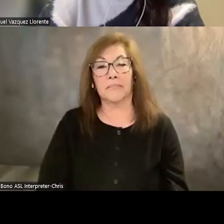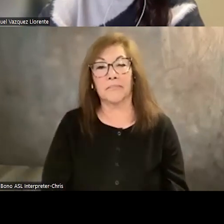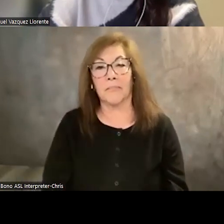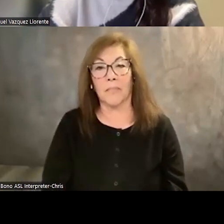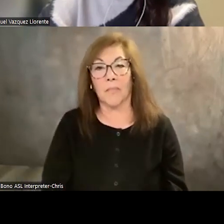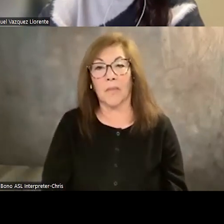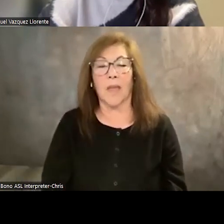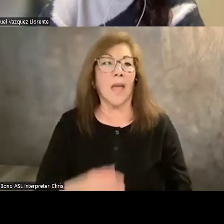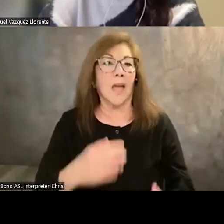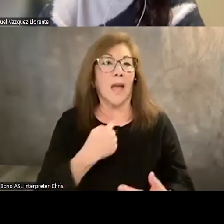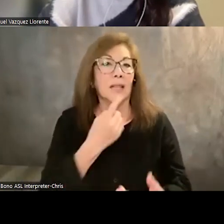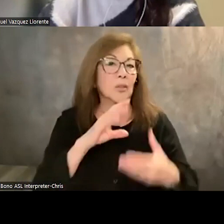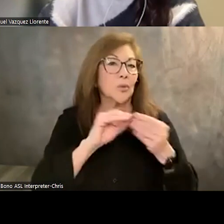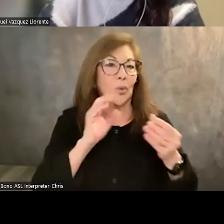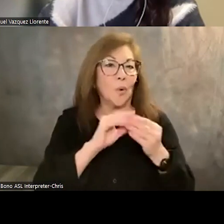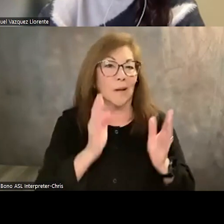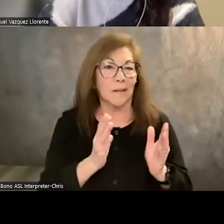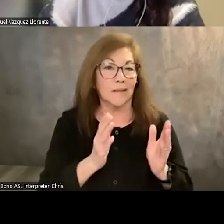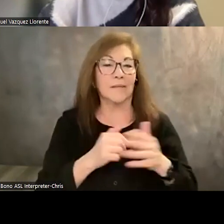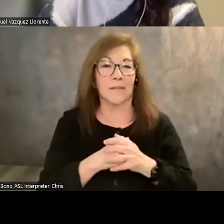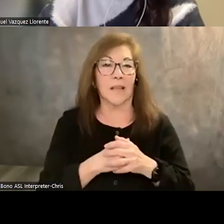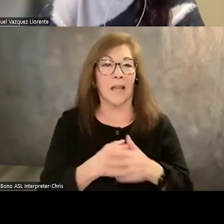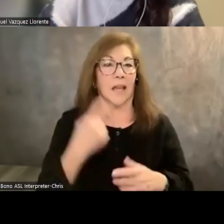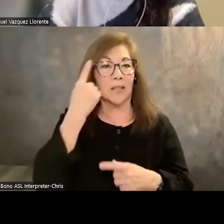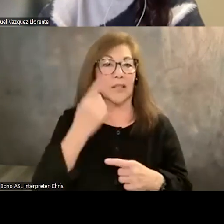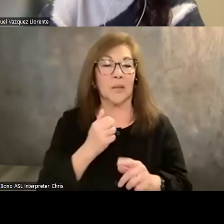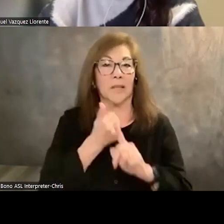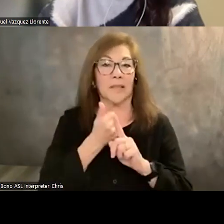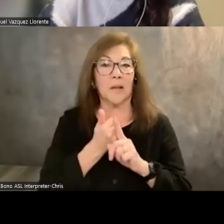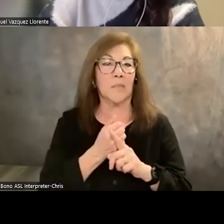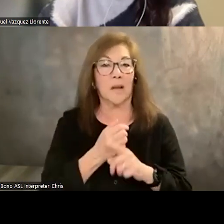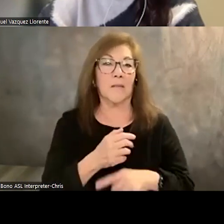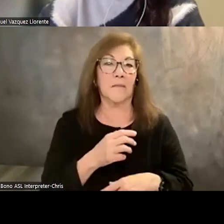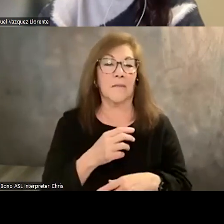I'm a storyteller, and I consider myself a film futurist today.